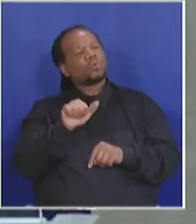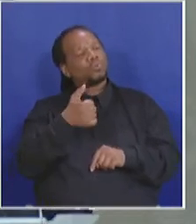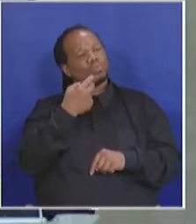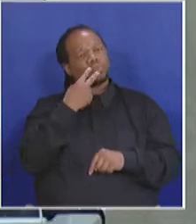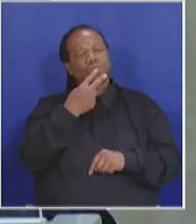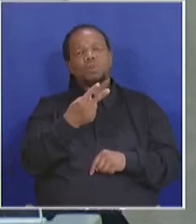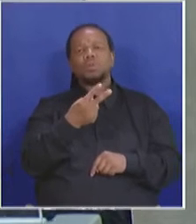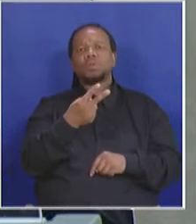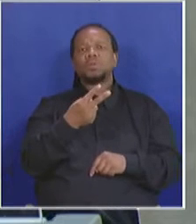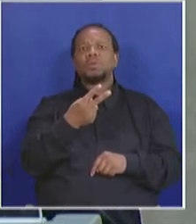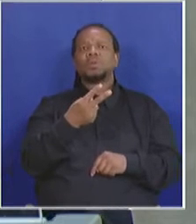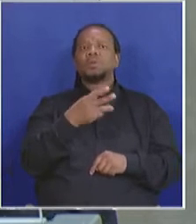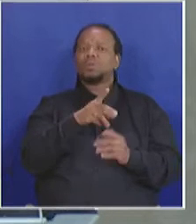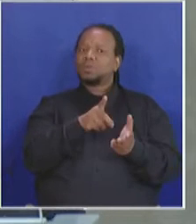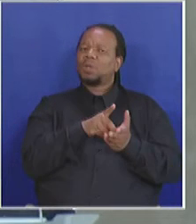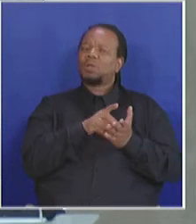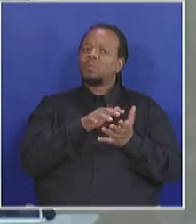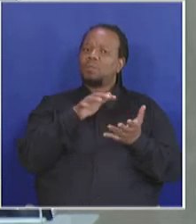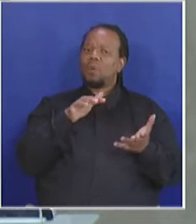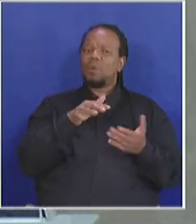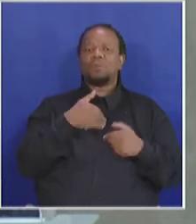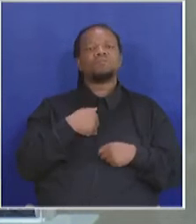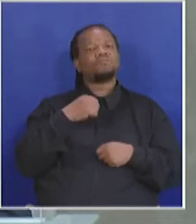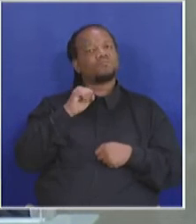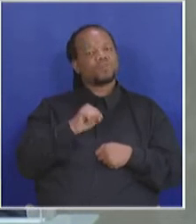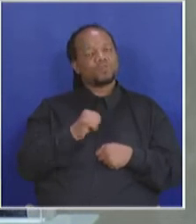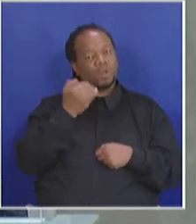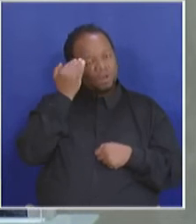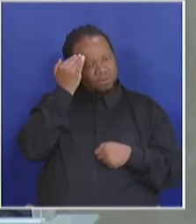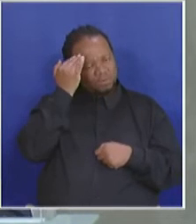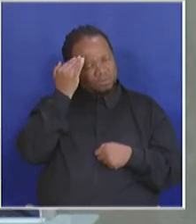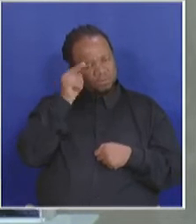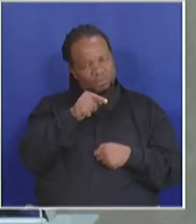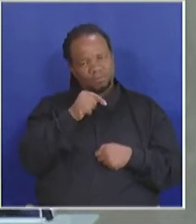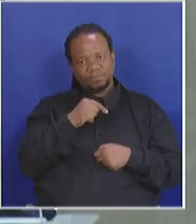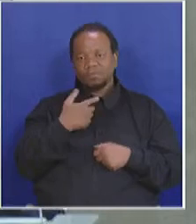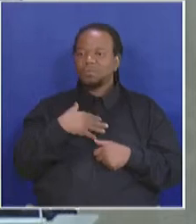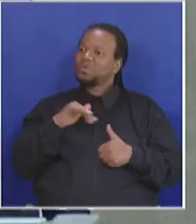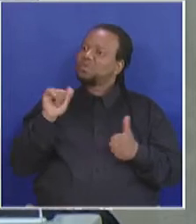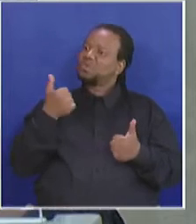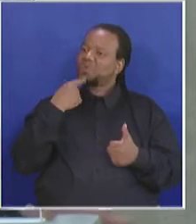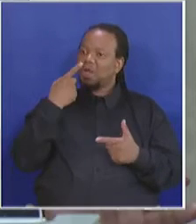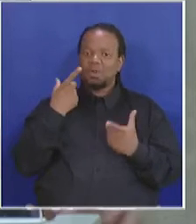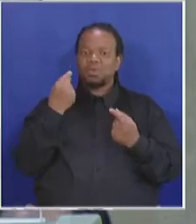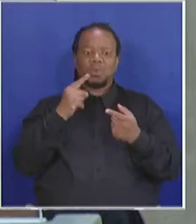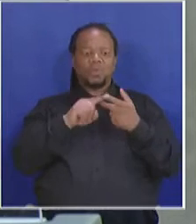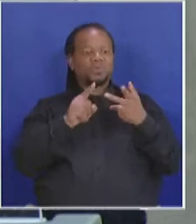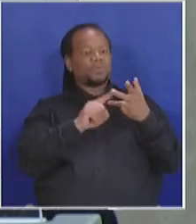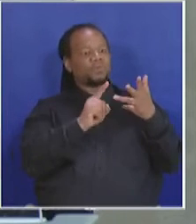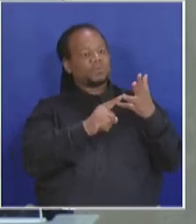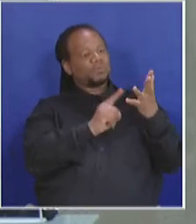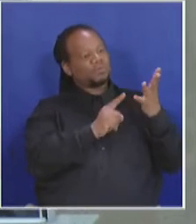sometimes to say that, listen, we are now, we did this, and we can now go back.